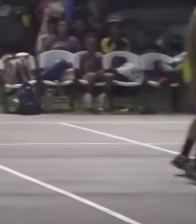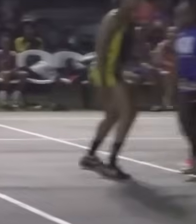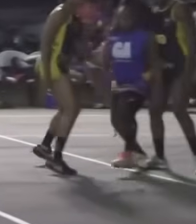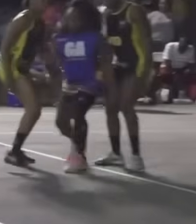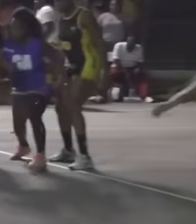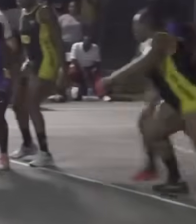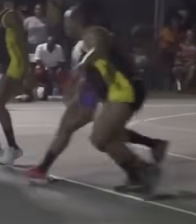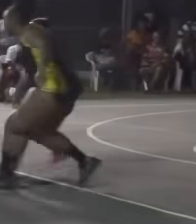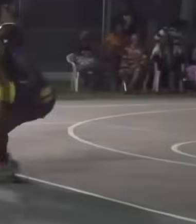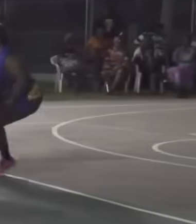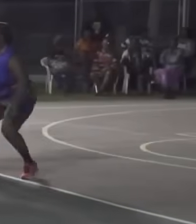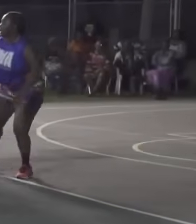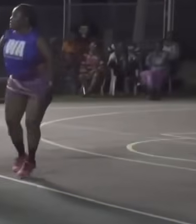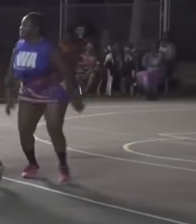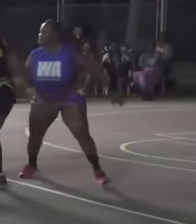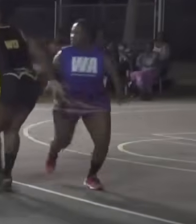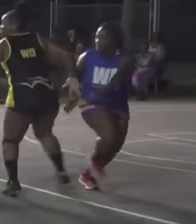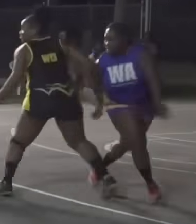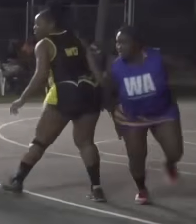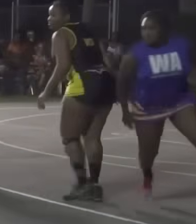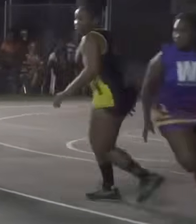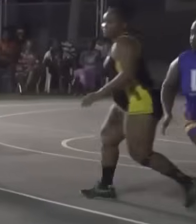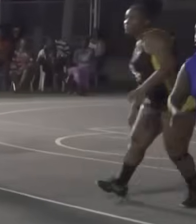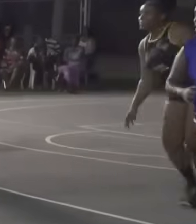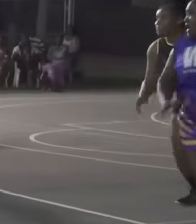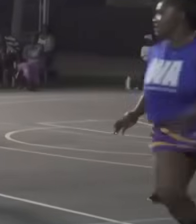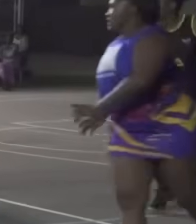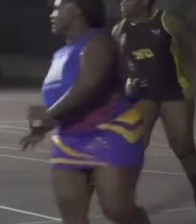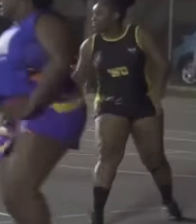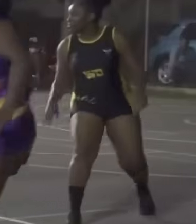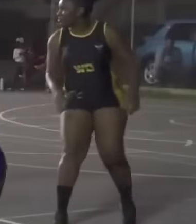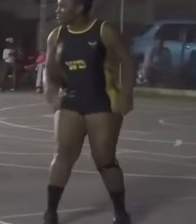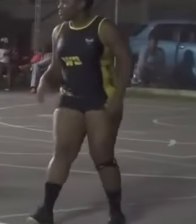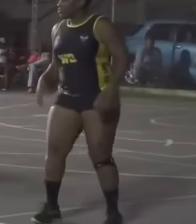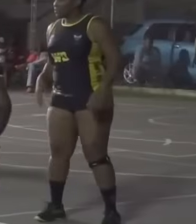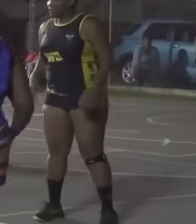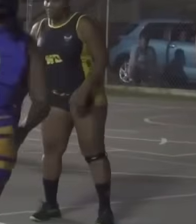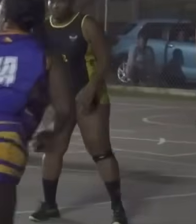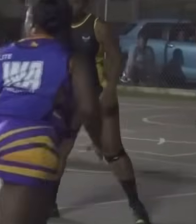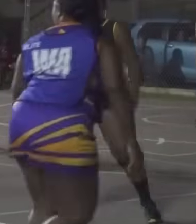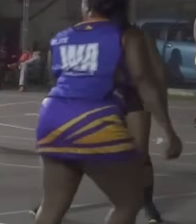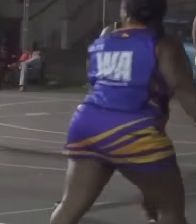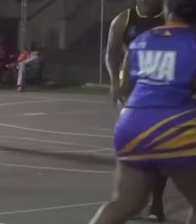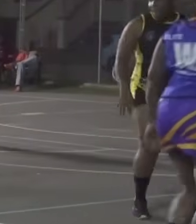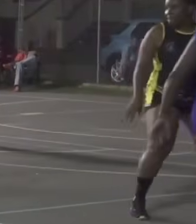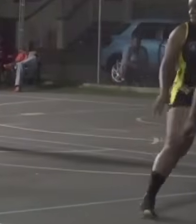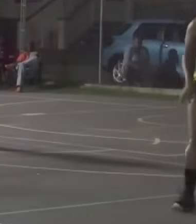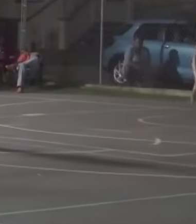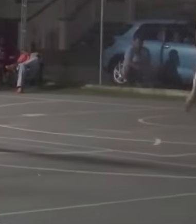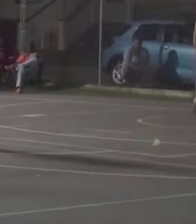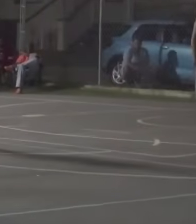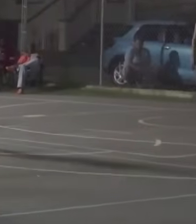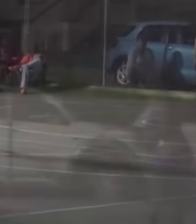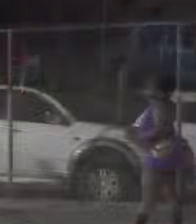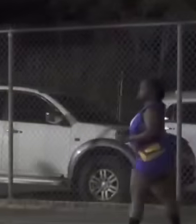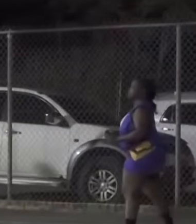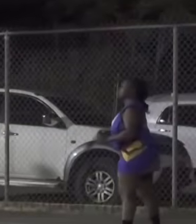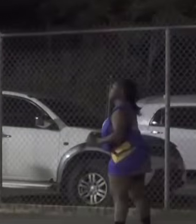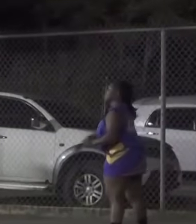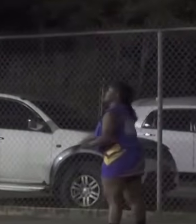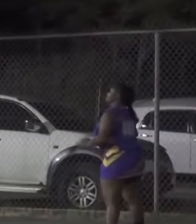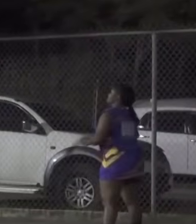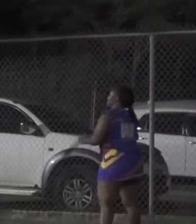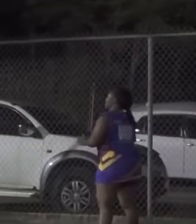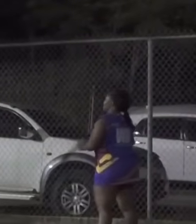The battle lines were drawn and it all came down to this. One final match to decide which team would take the